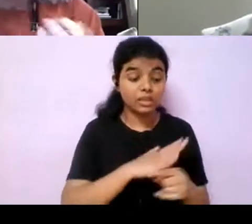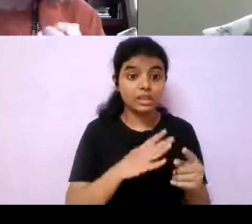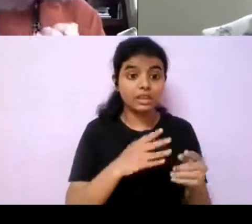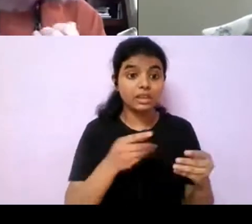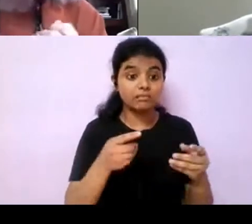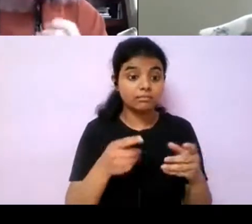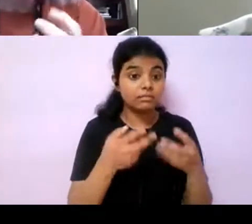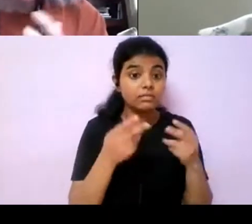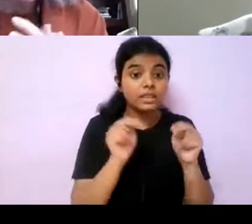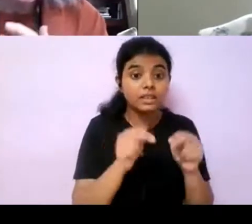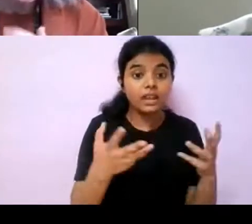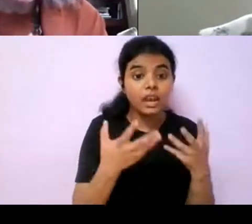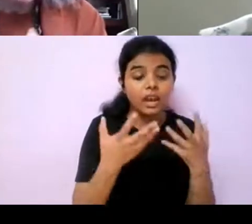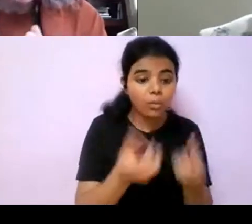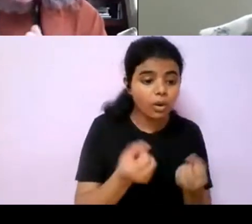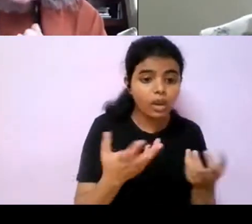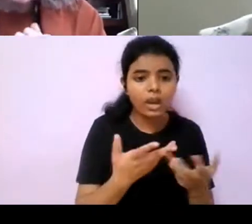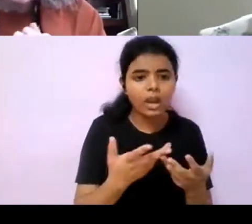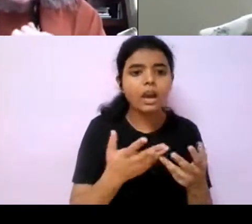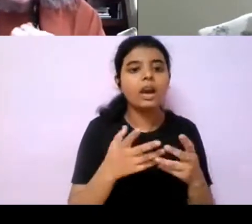that's part of good caregiving.